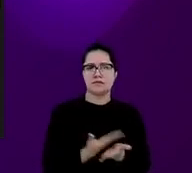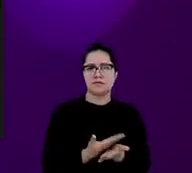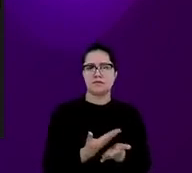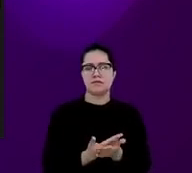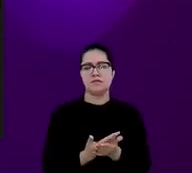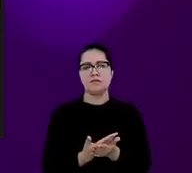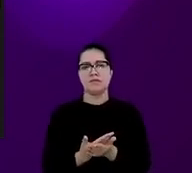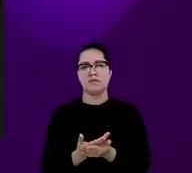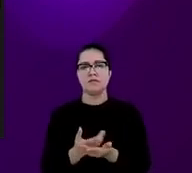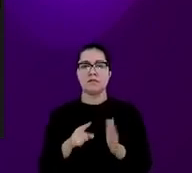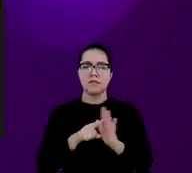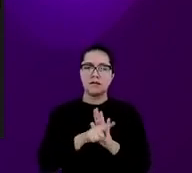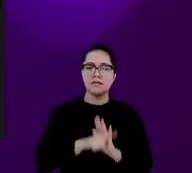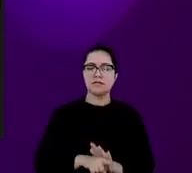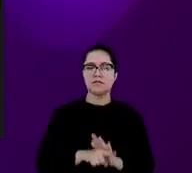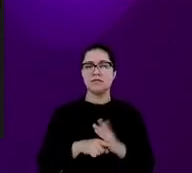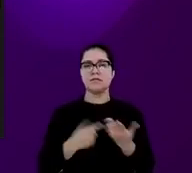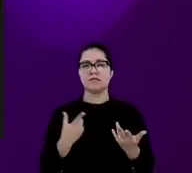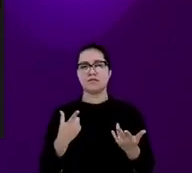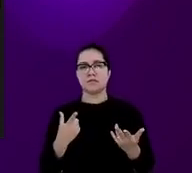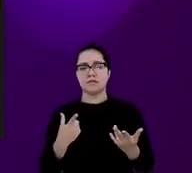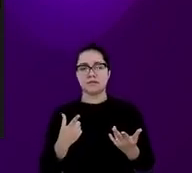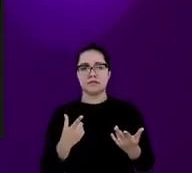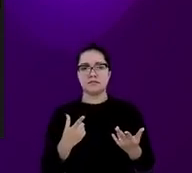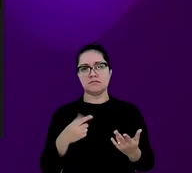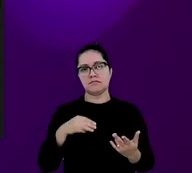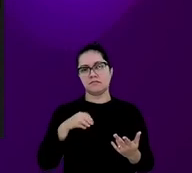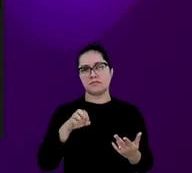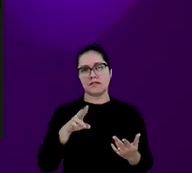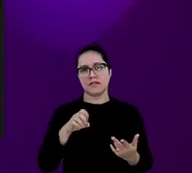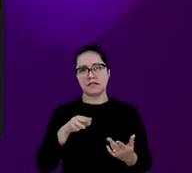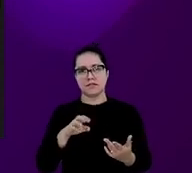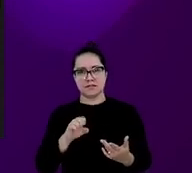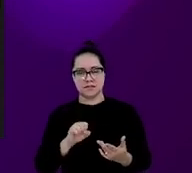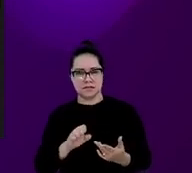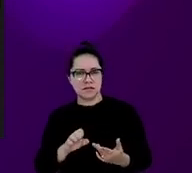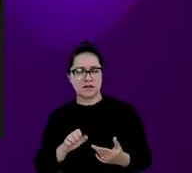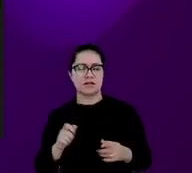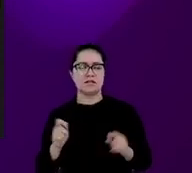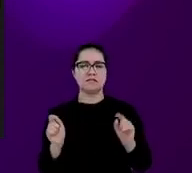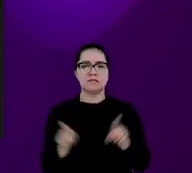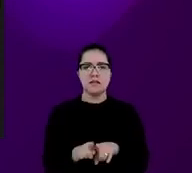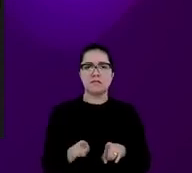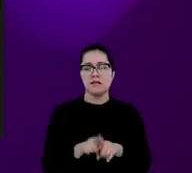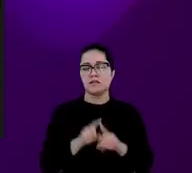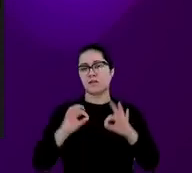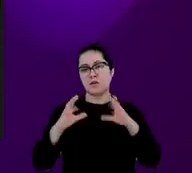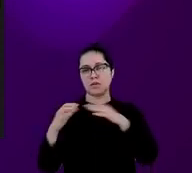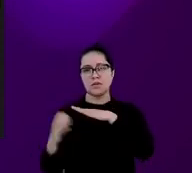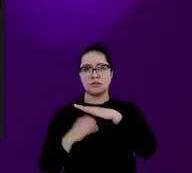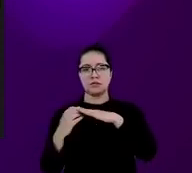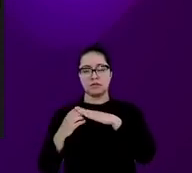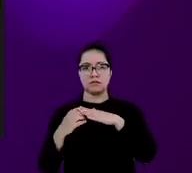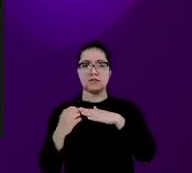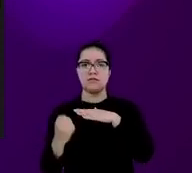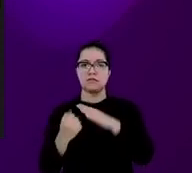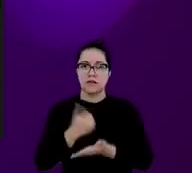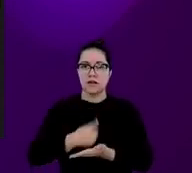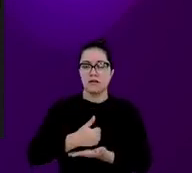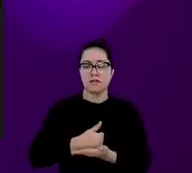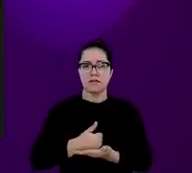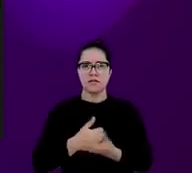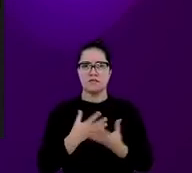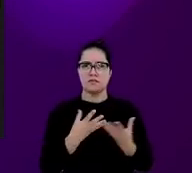and all these huge multi-billion-dollar companies have not really found it an